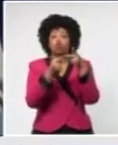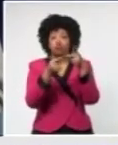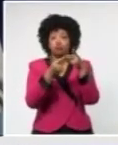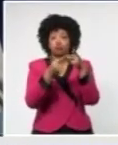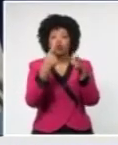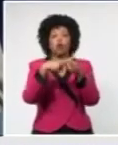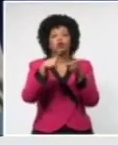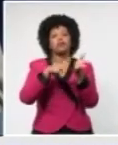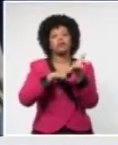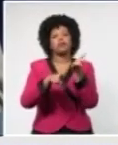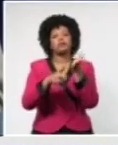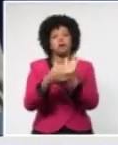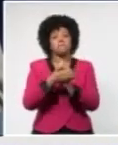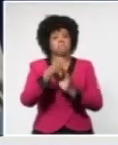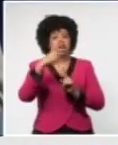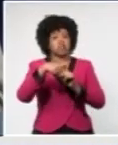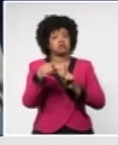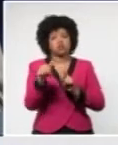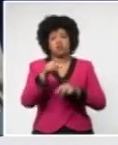By age groups,